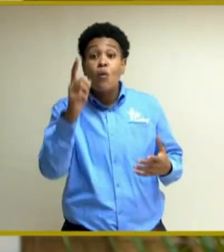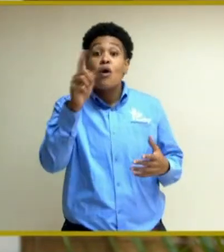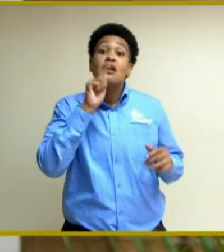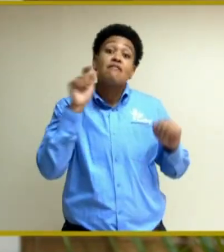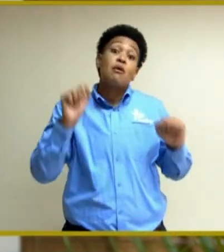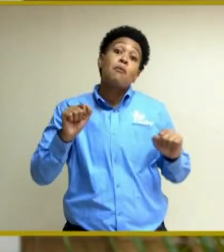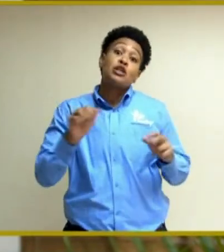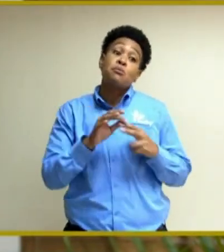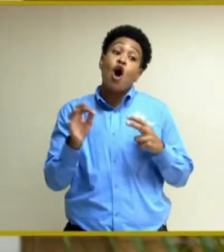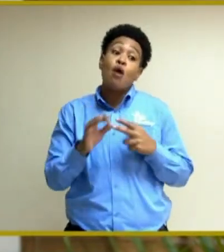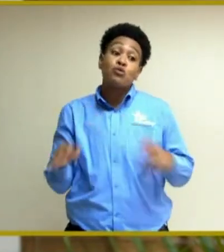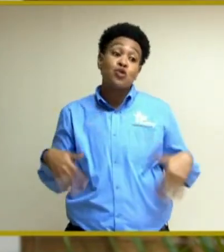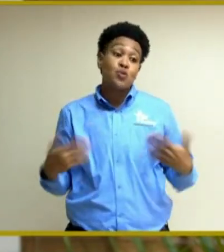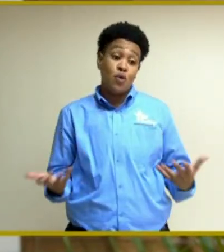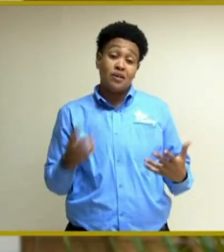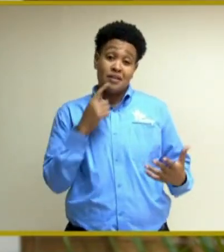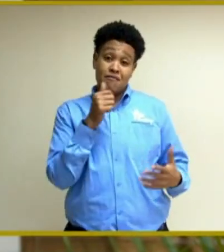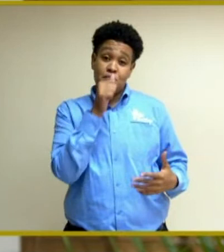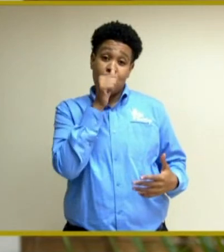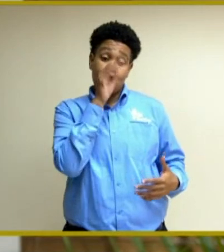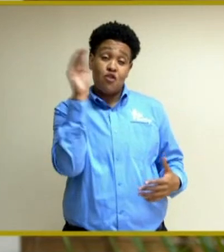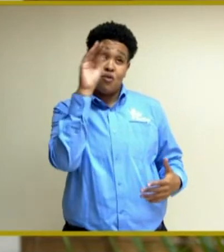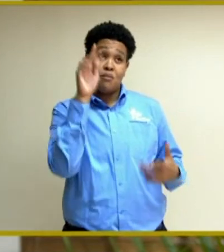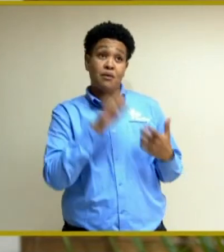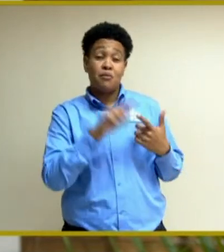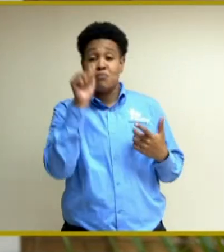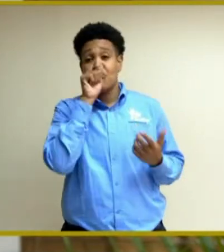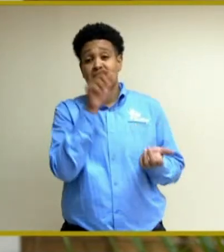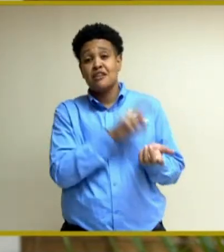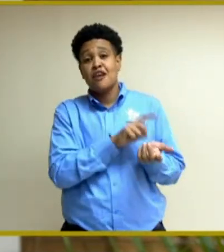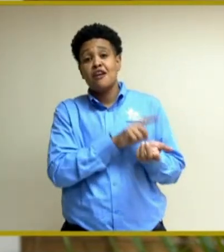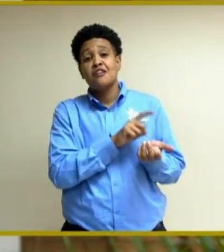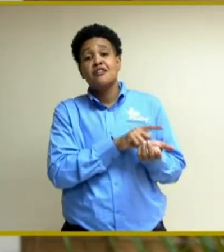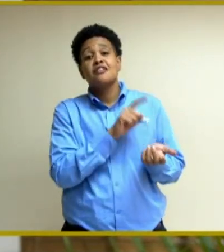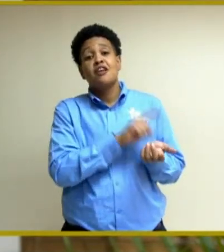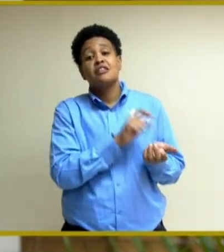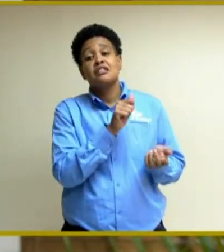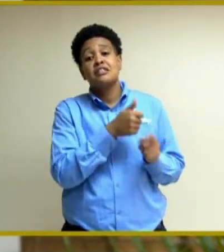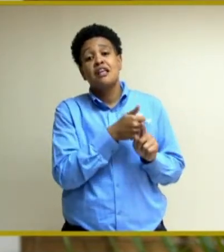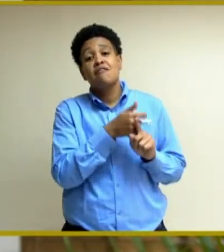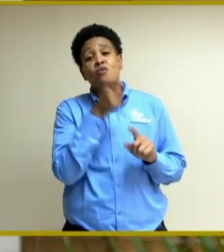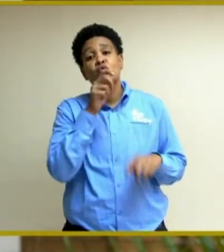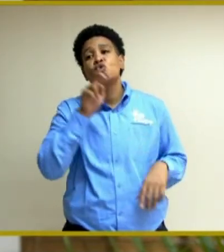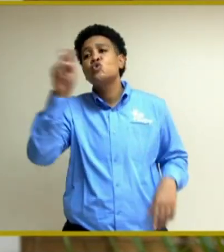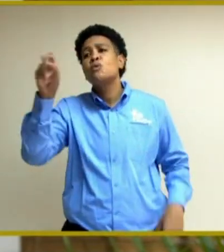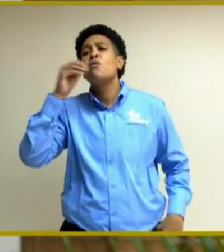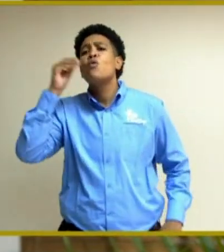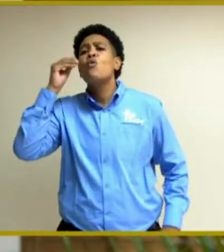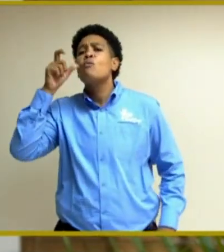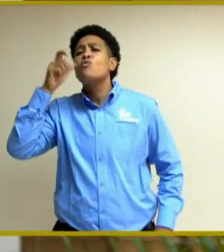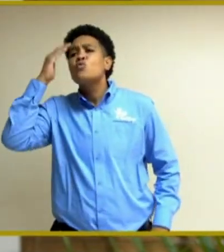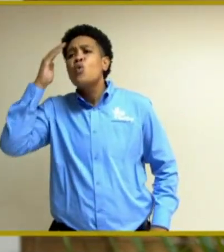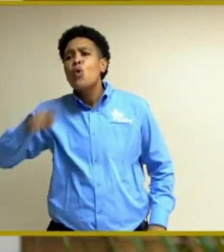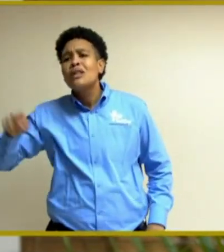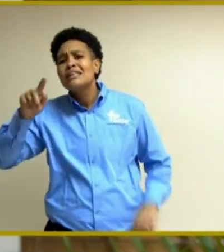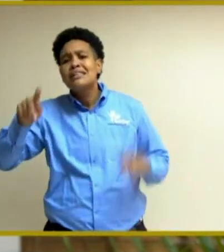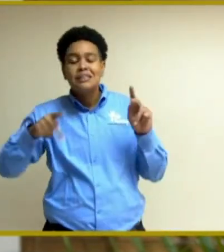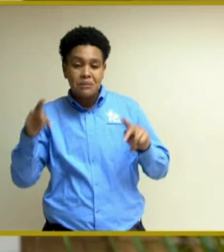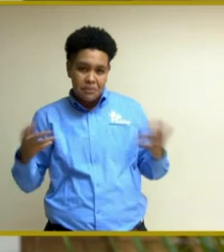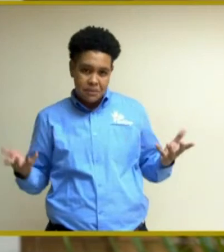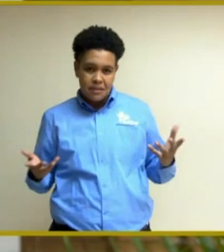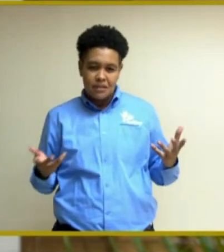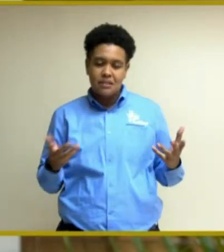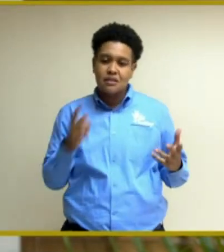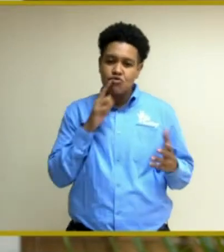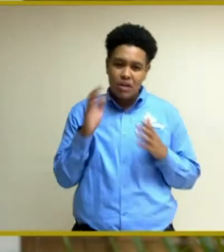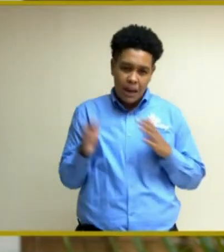possible options of the private sector and the private doctor are doctors who actually do home visits, who know these persons. So there is